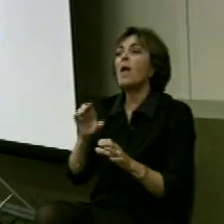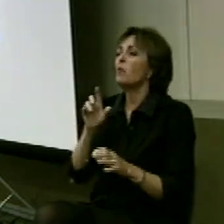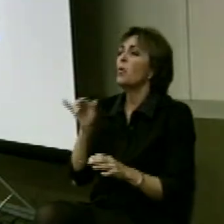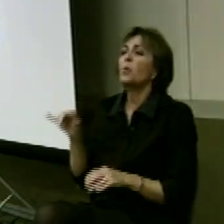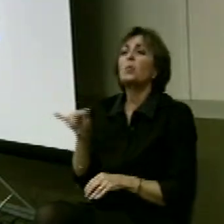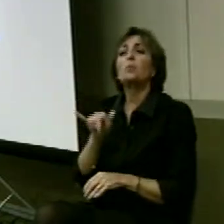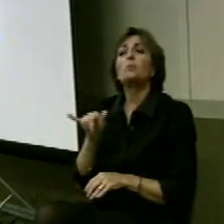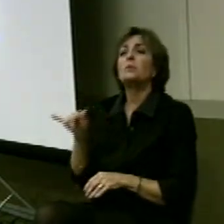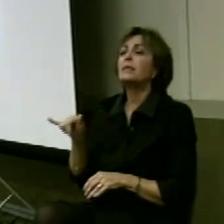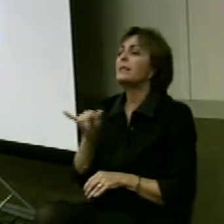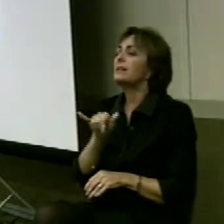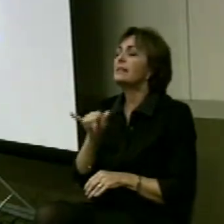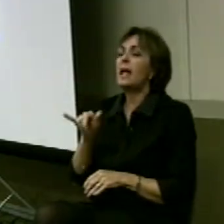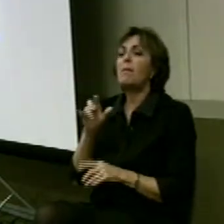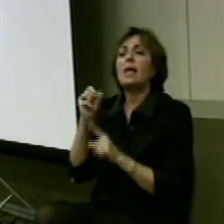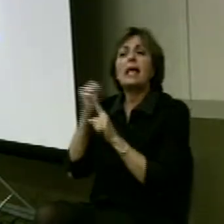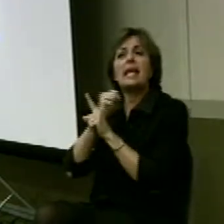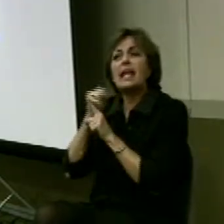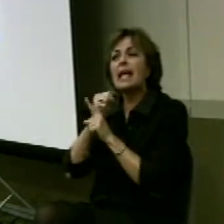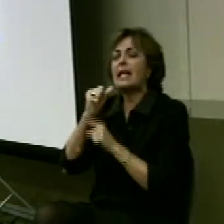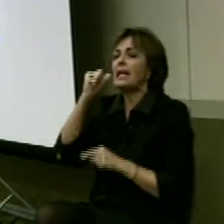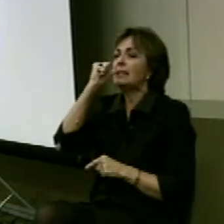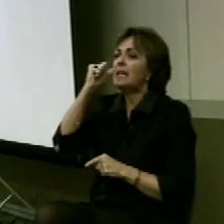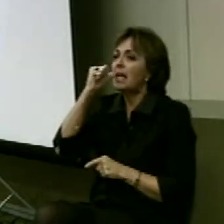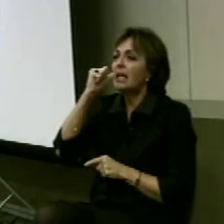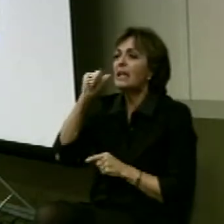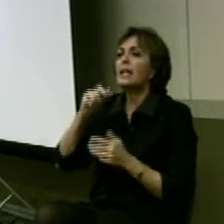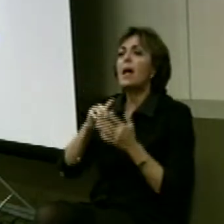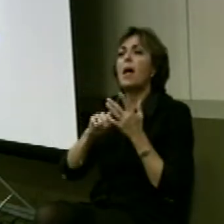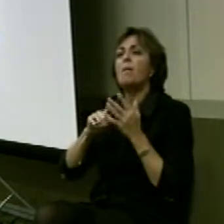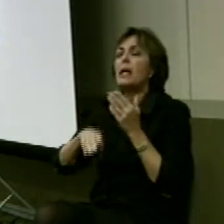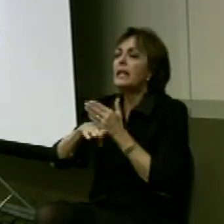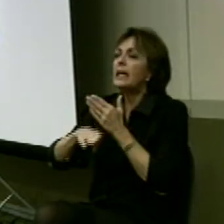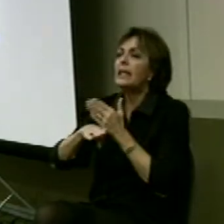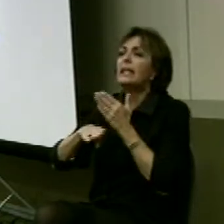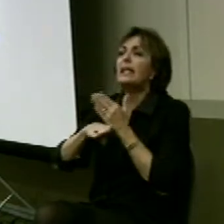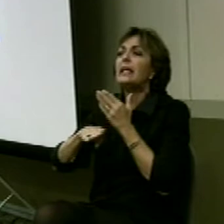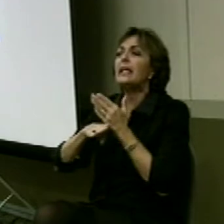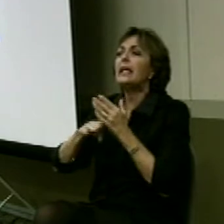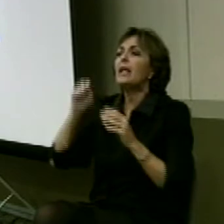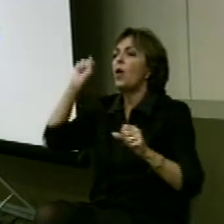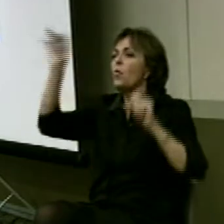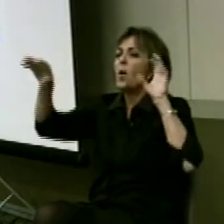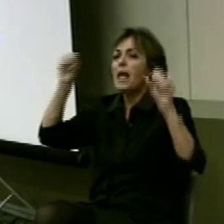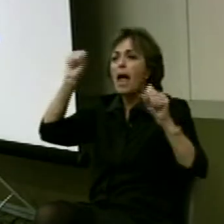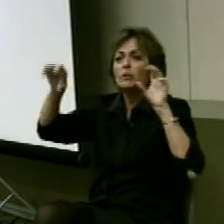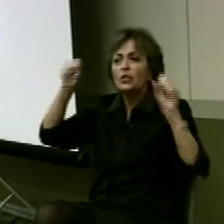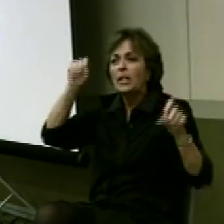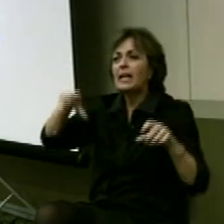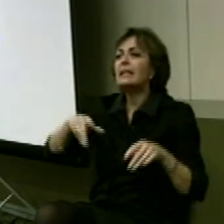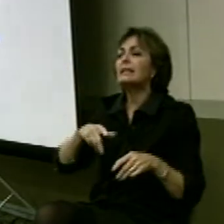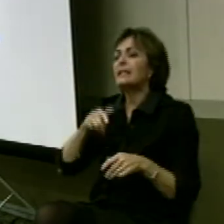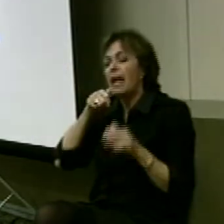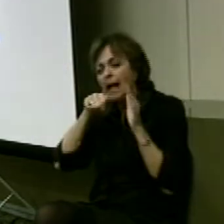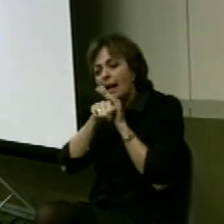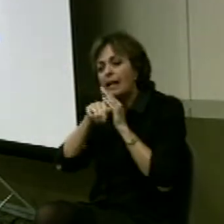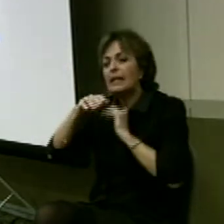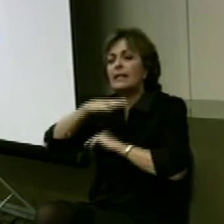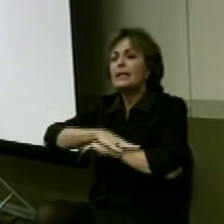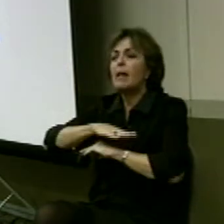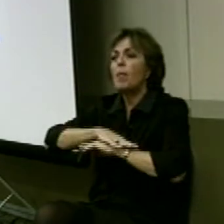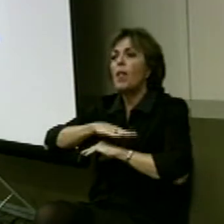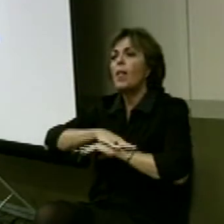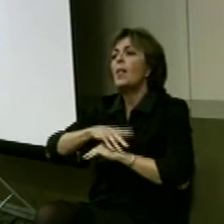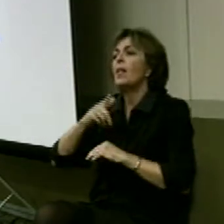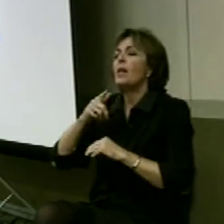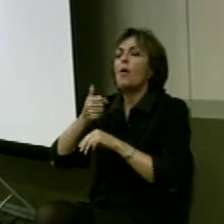the new school, Brad's behaviors were very much the same. The hitting, the sucking of the thumb, kicking, he was throwing